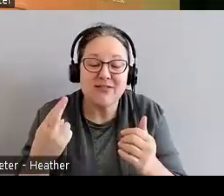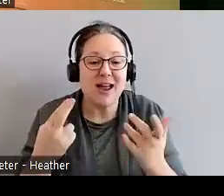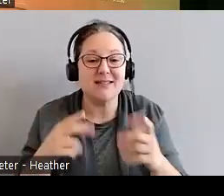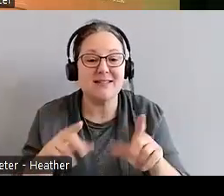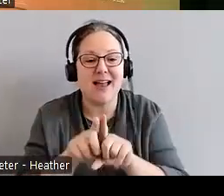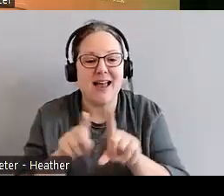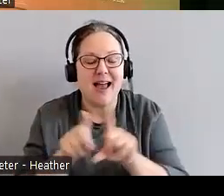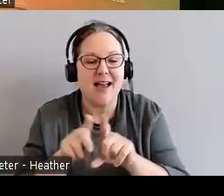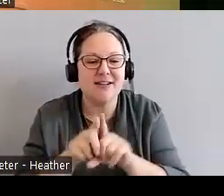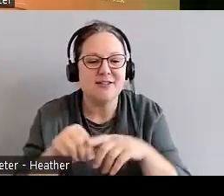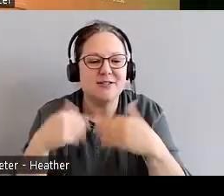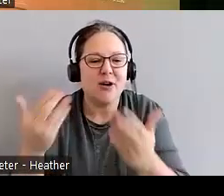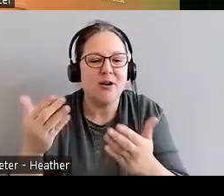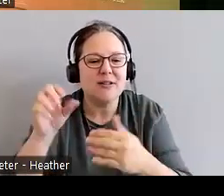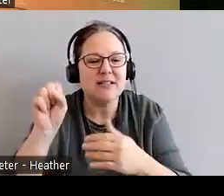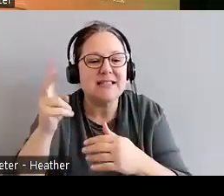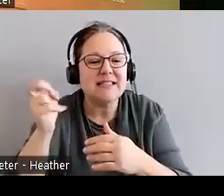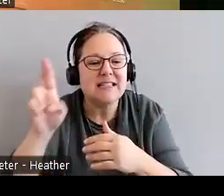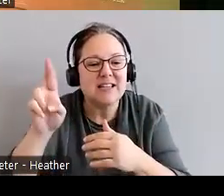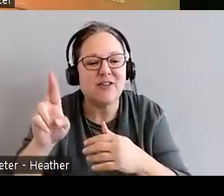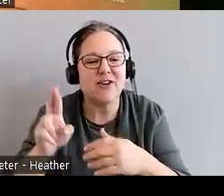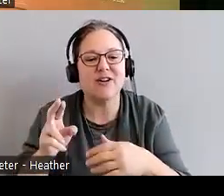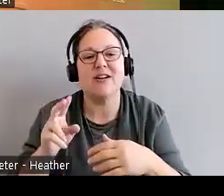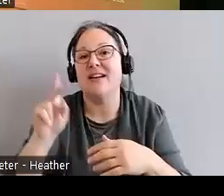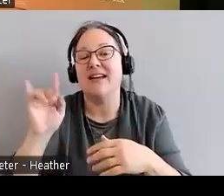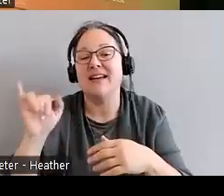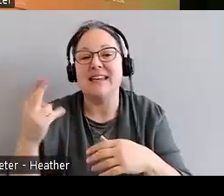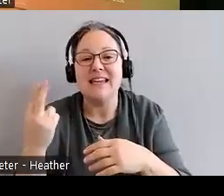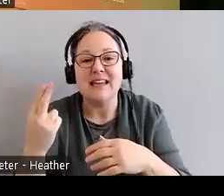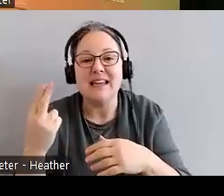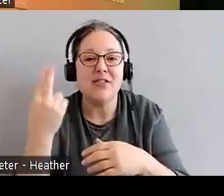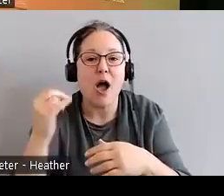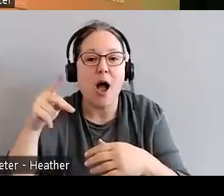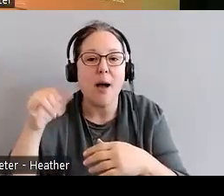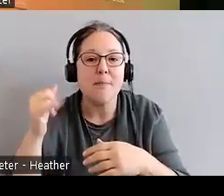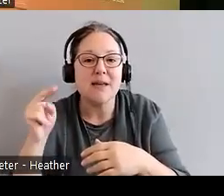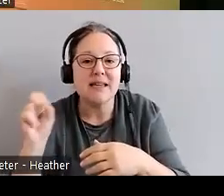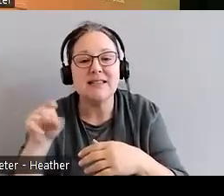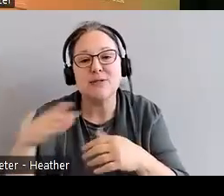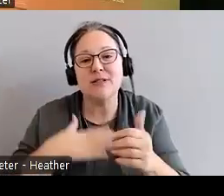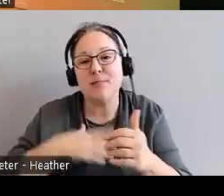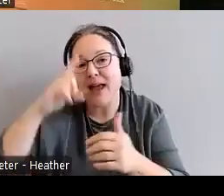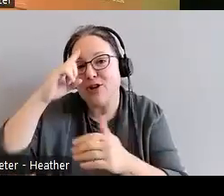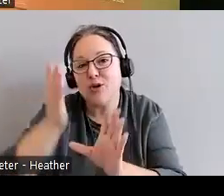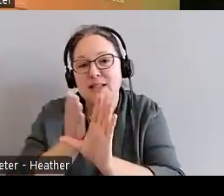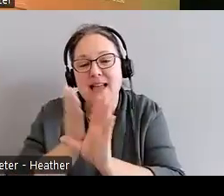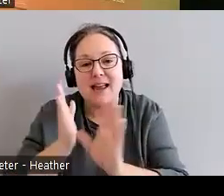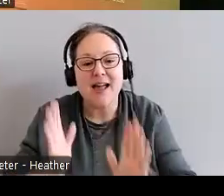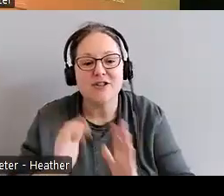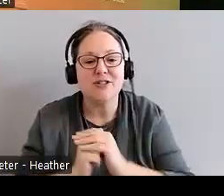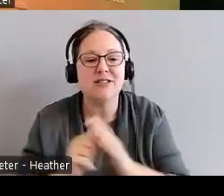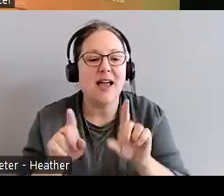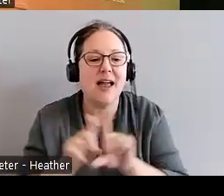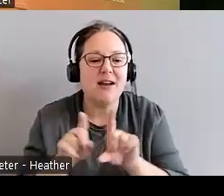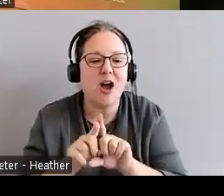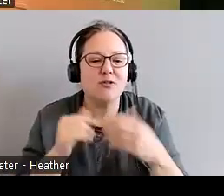anesthesiology chair at Hopkins, and Keith Hawkins was my neuropsychologist, and Leslie Scott, bless her heart, she did all